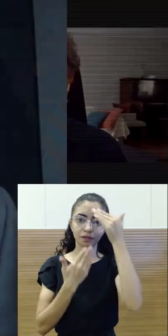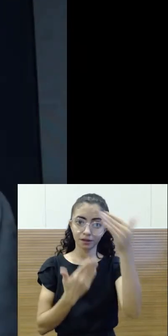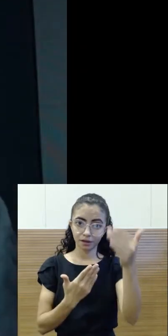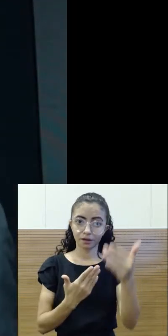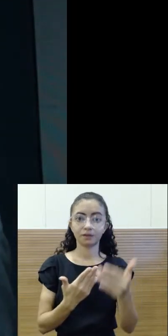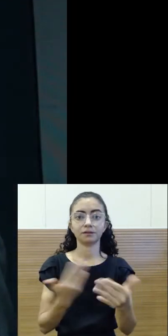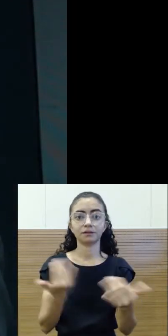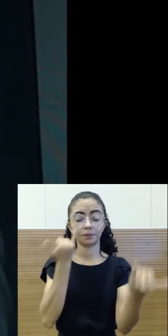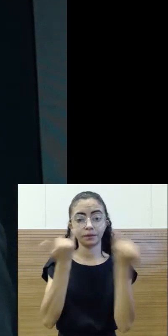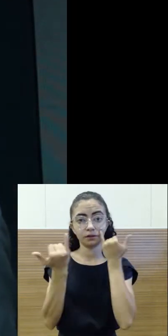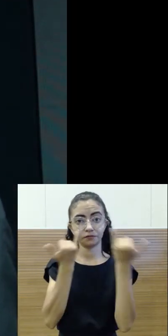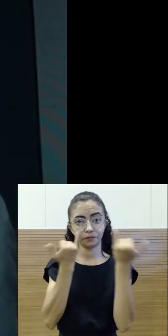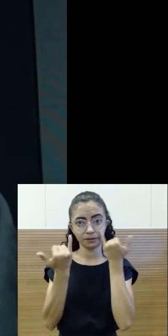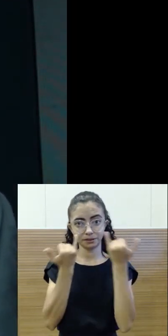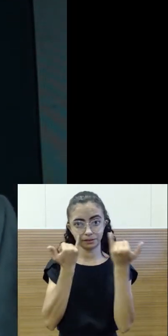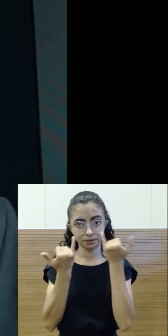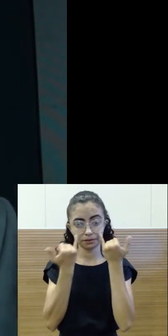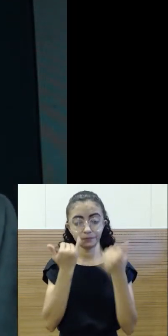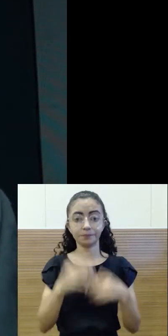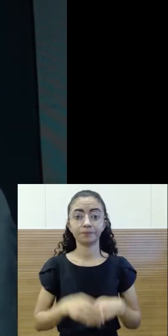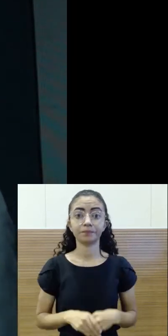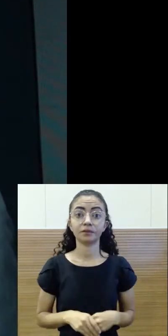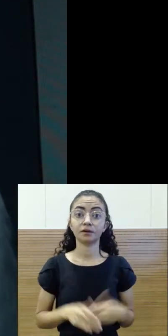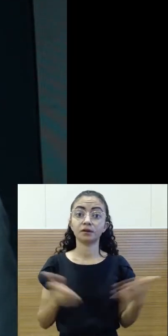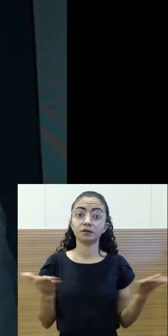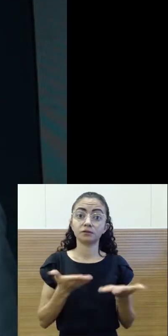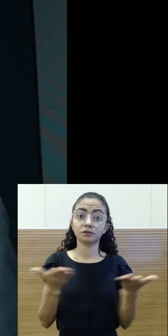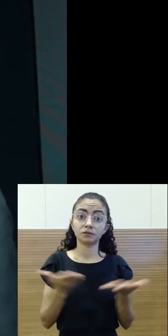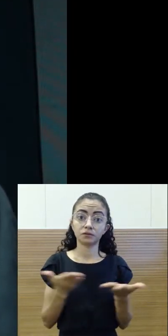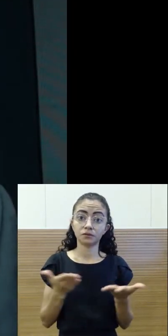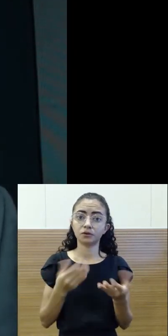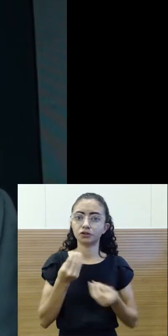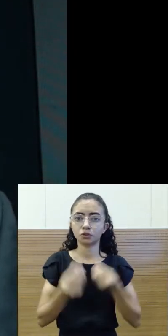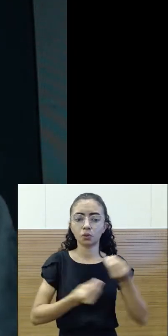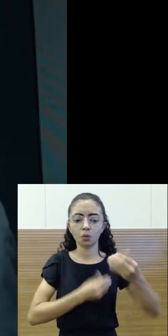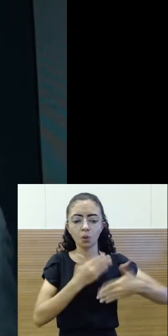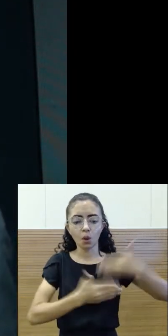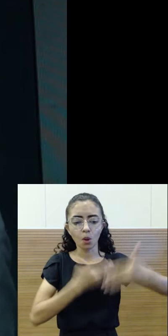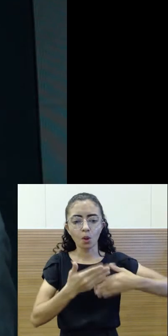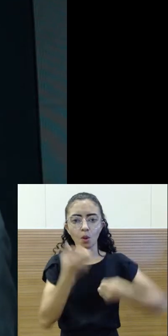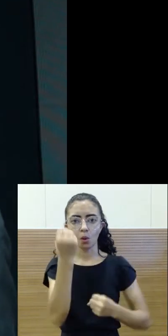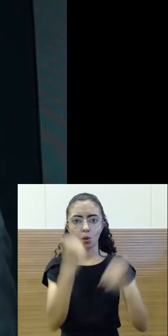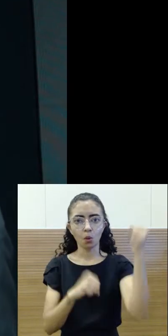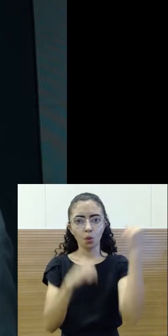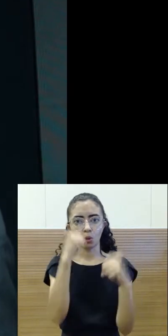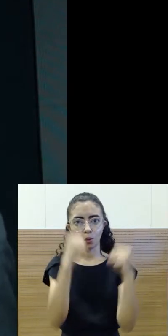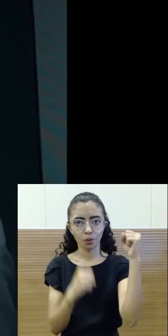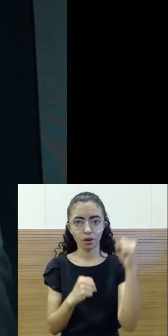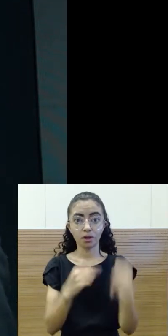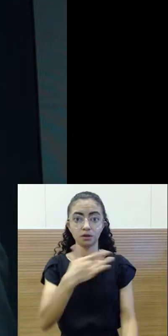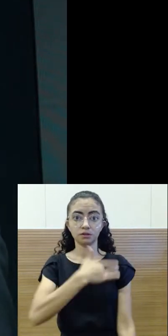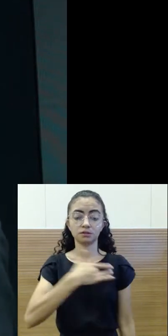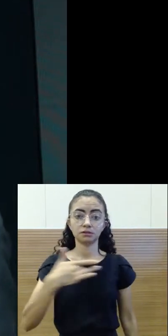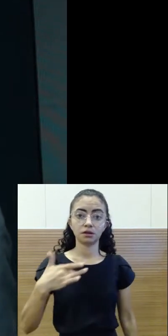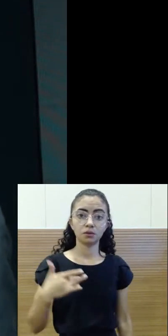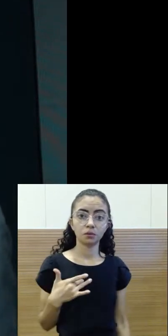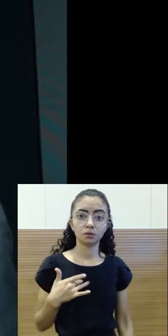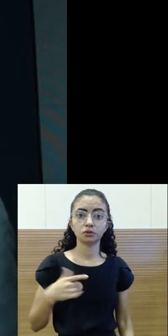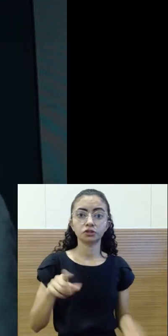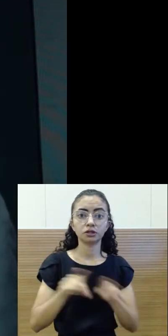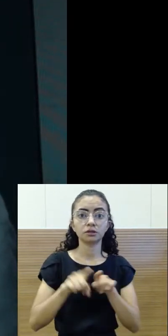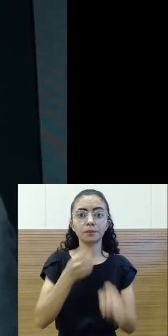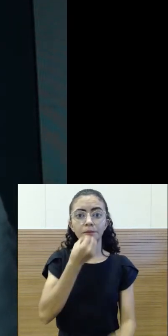have. Thank you for the information, Dr. Carlos. Now to talk about processing of